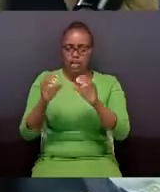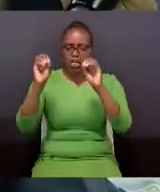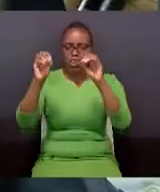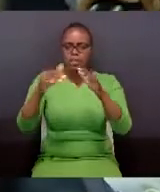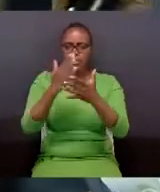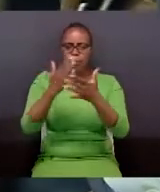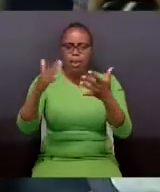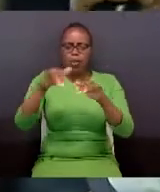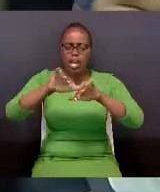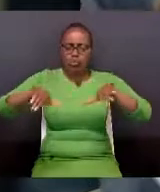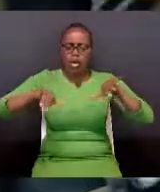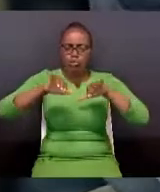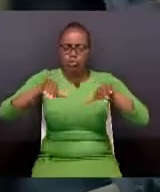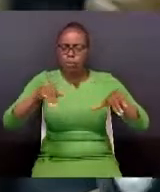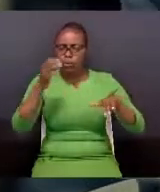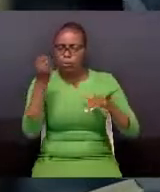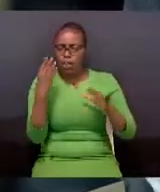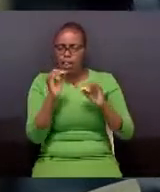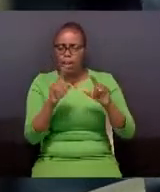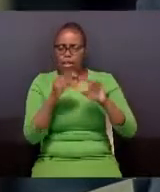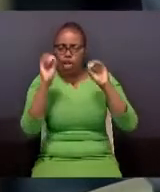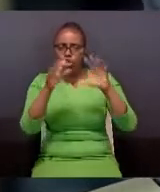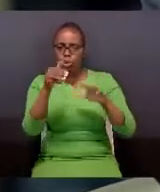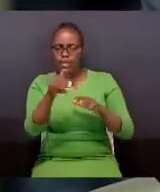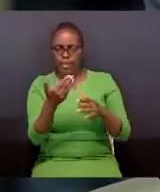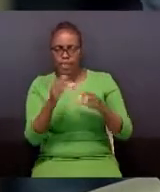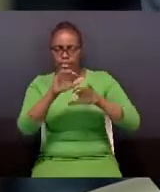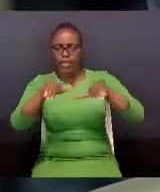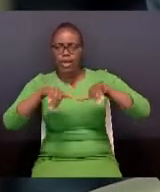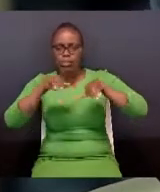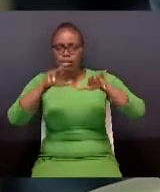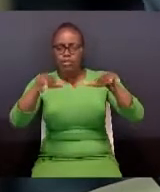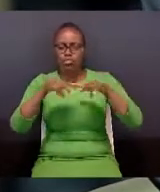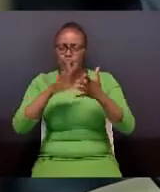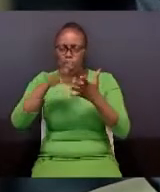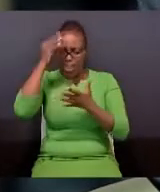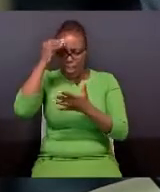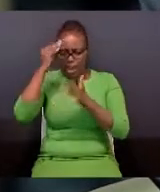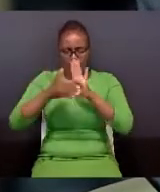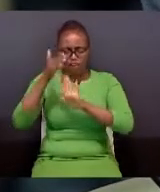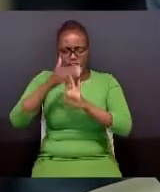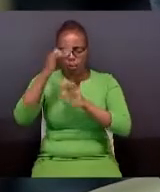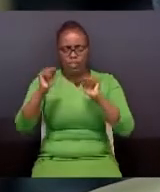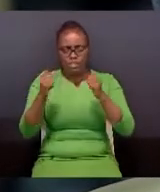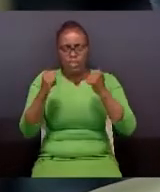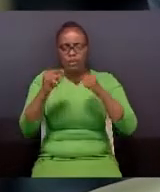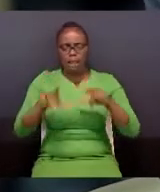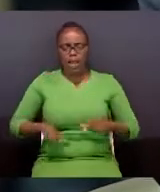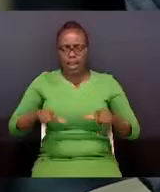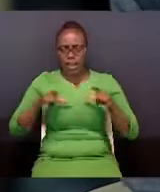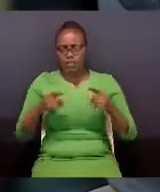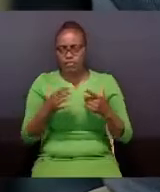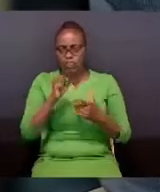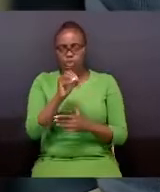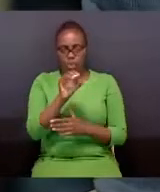how to swim, and you've got, you know, to learn very fast so that you save your life.